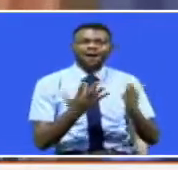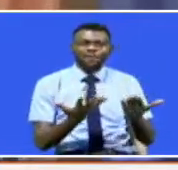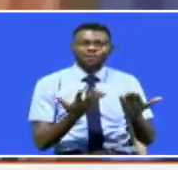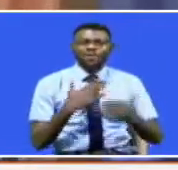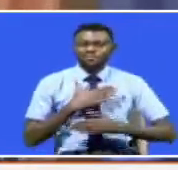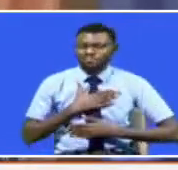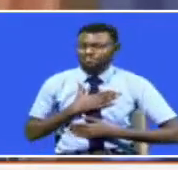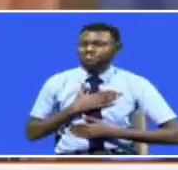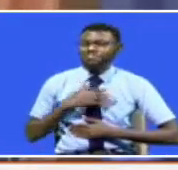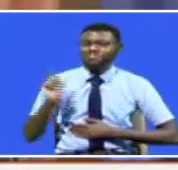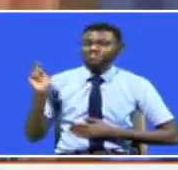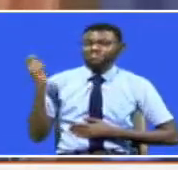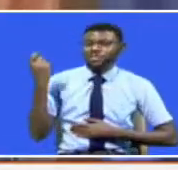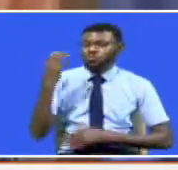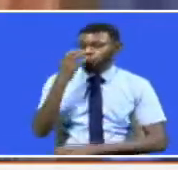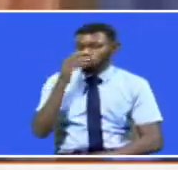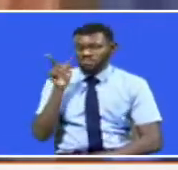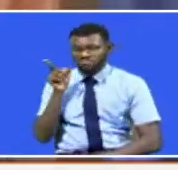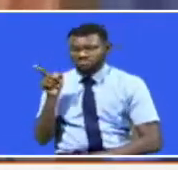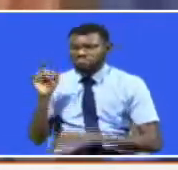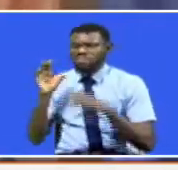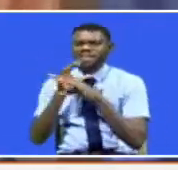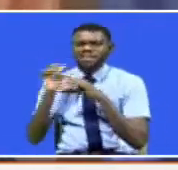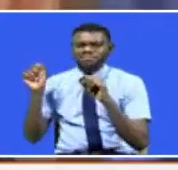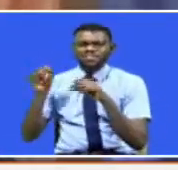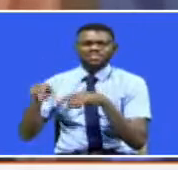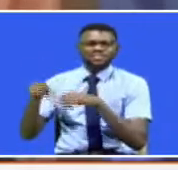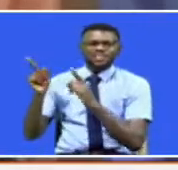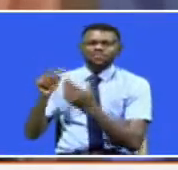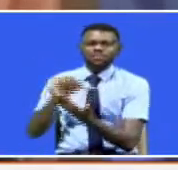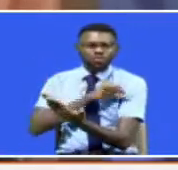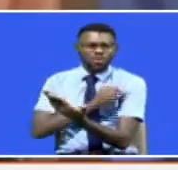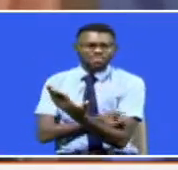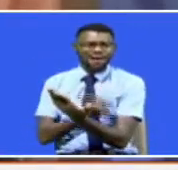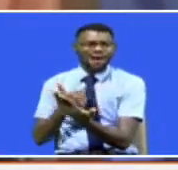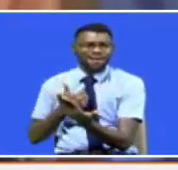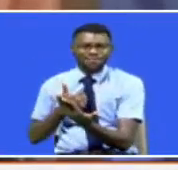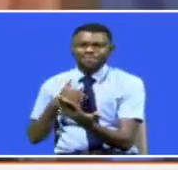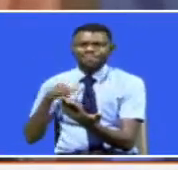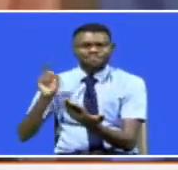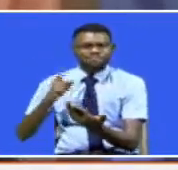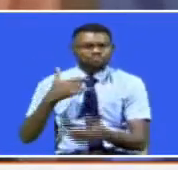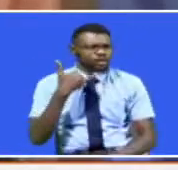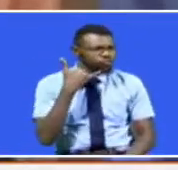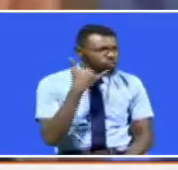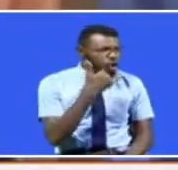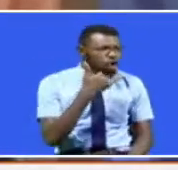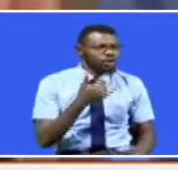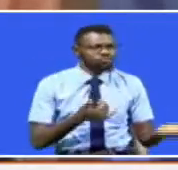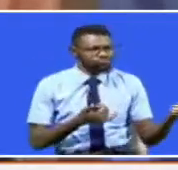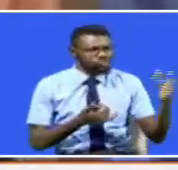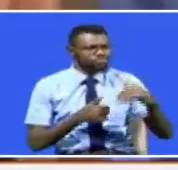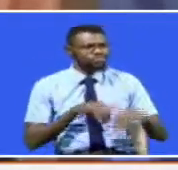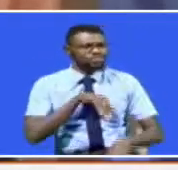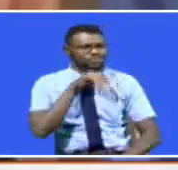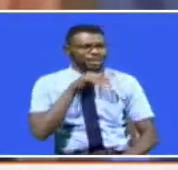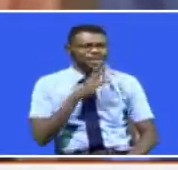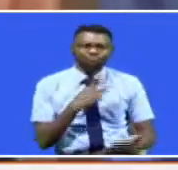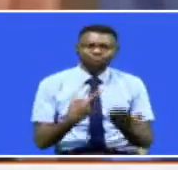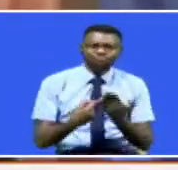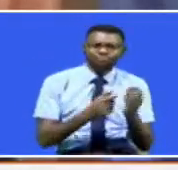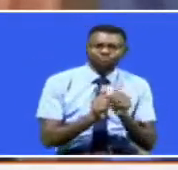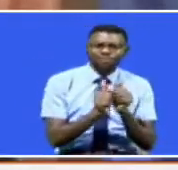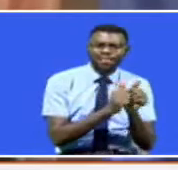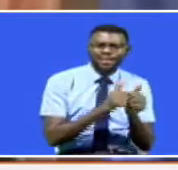William Samoei Ruto, yeye ndio rais. Yeye ndio na instrument of power. Aite Raila, wakae pamoja. Garama maisha